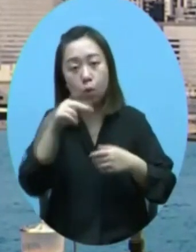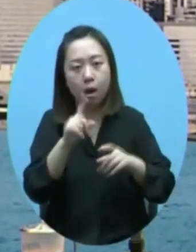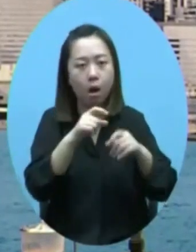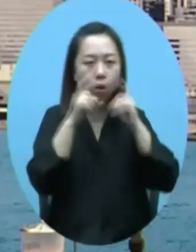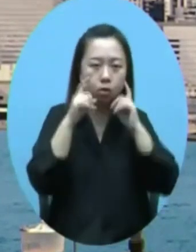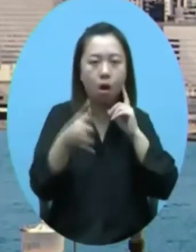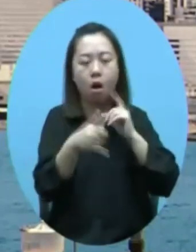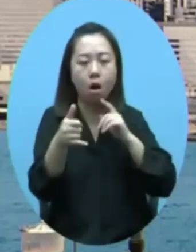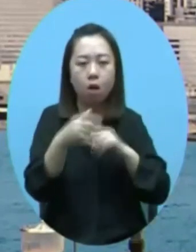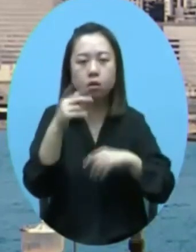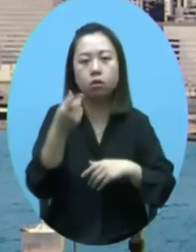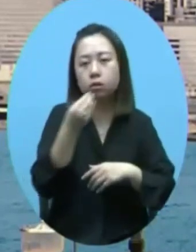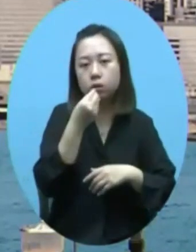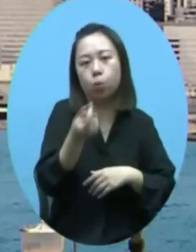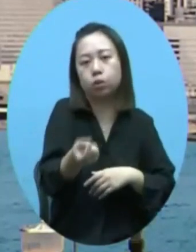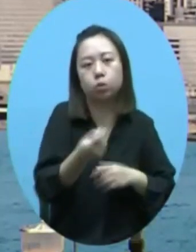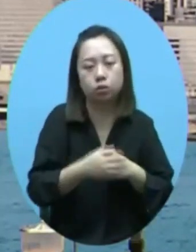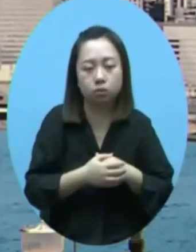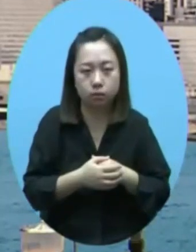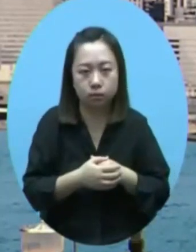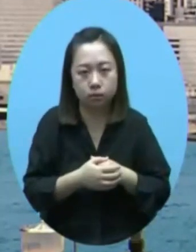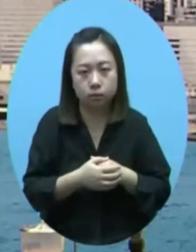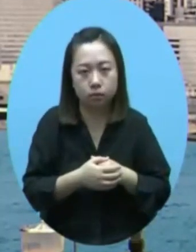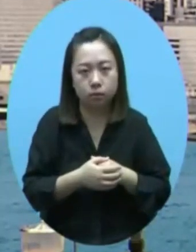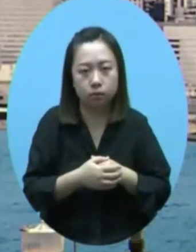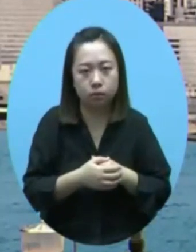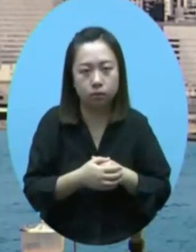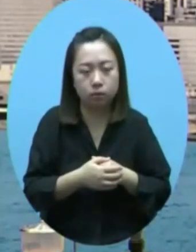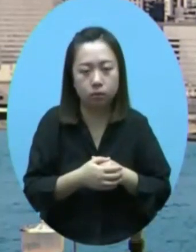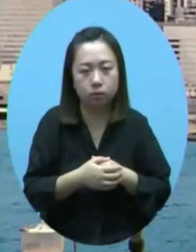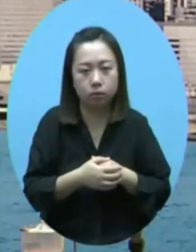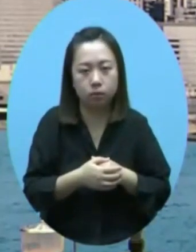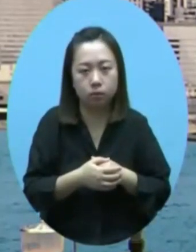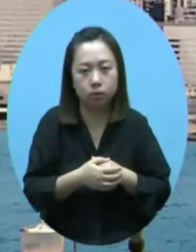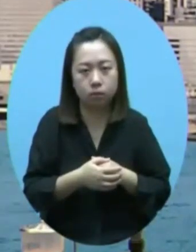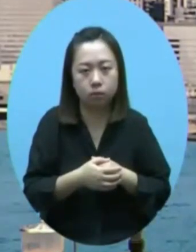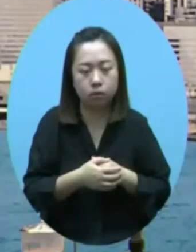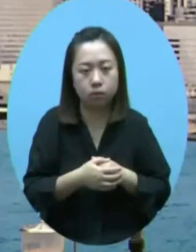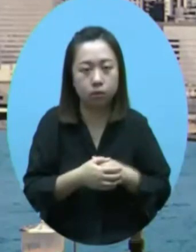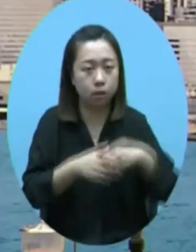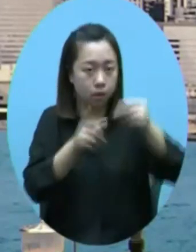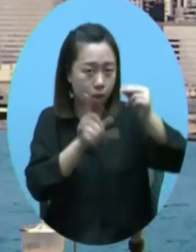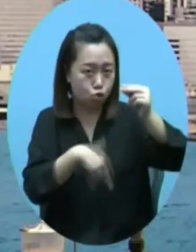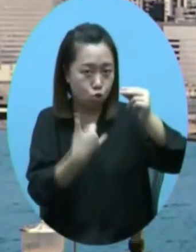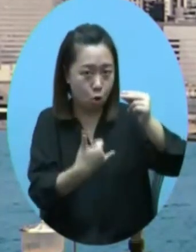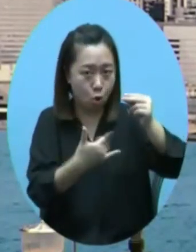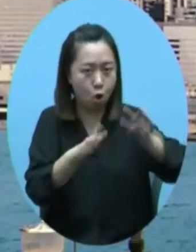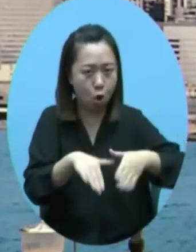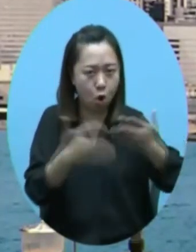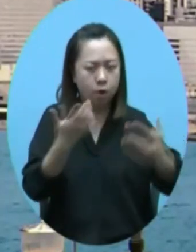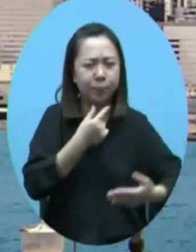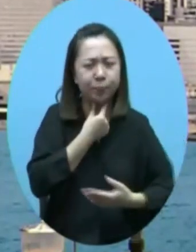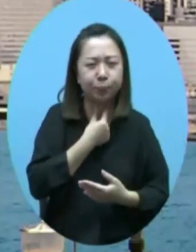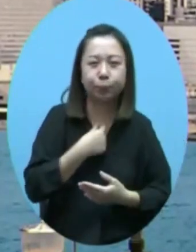rarely ate outside, and they're probably just having a stroll, but didn't dine